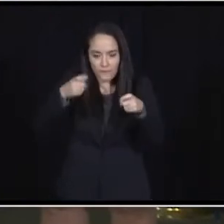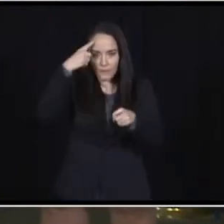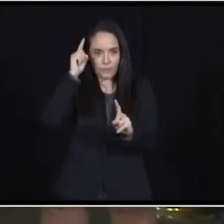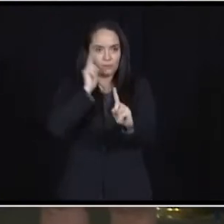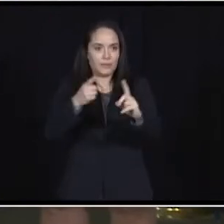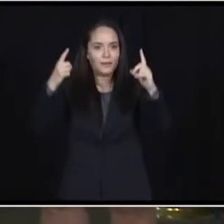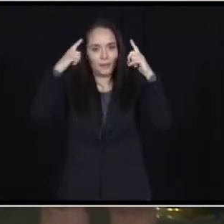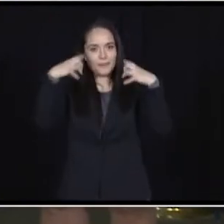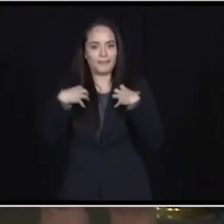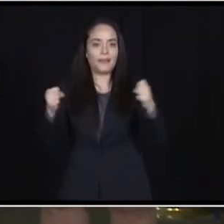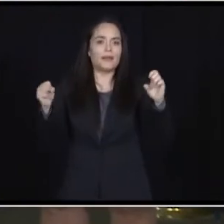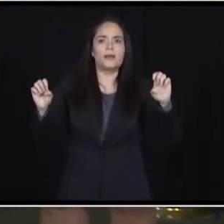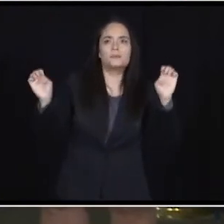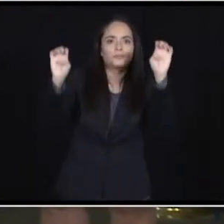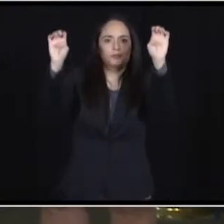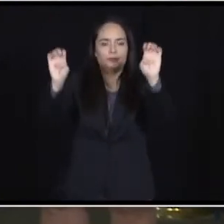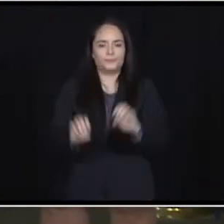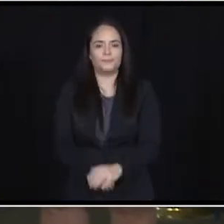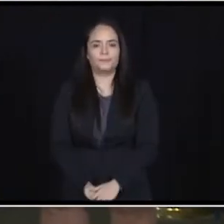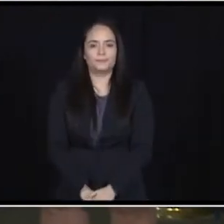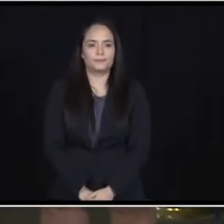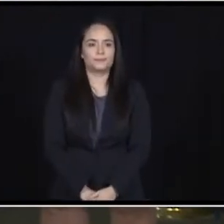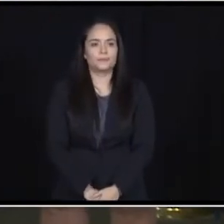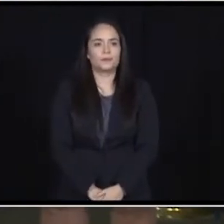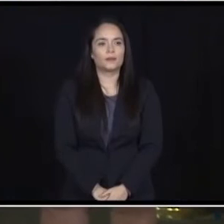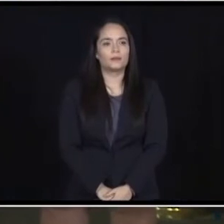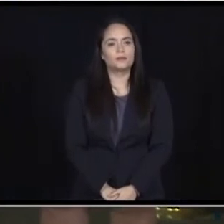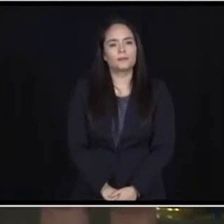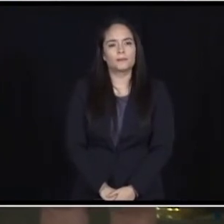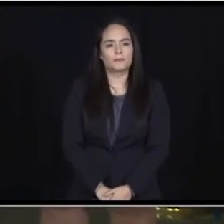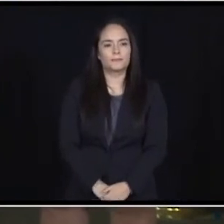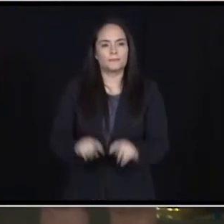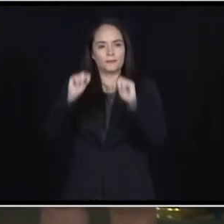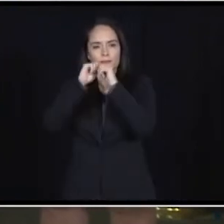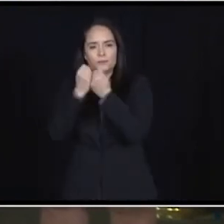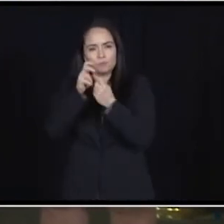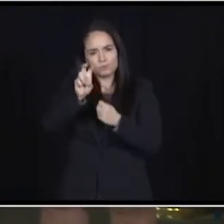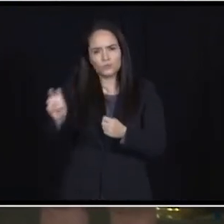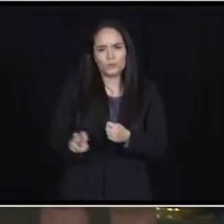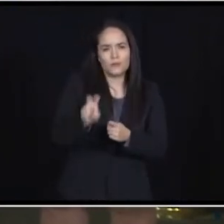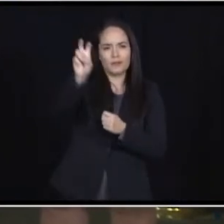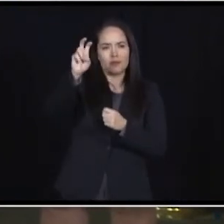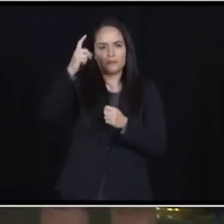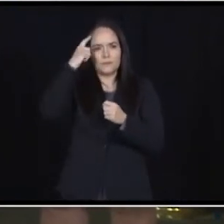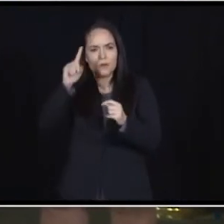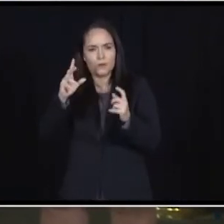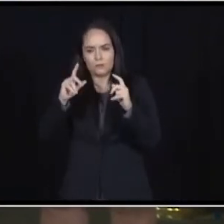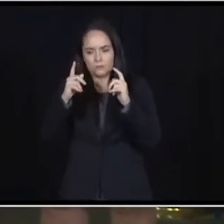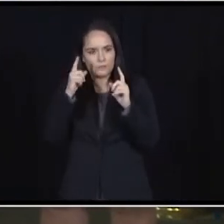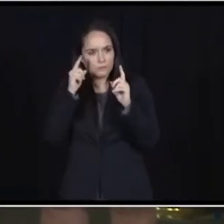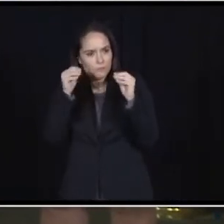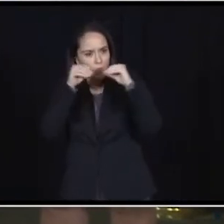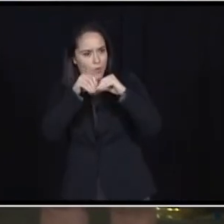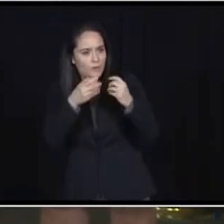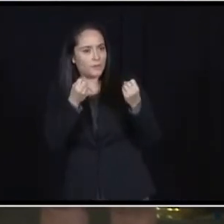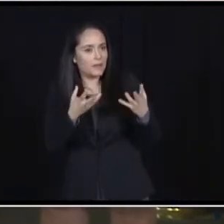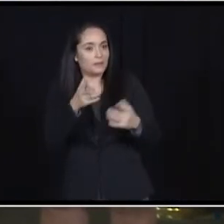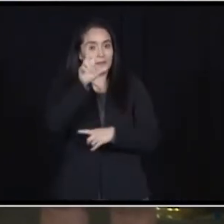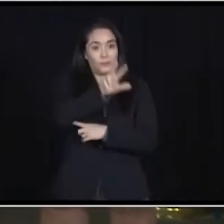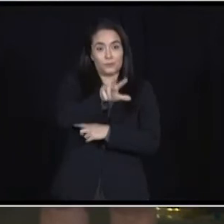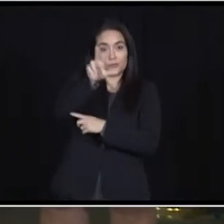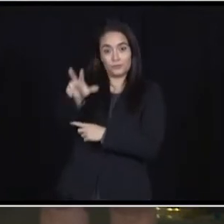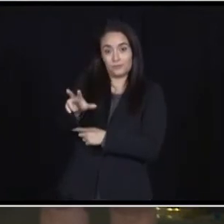mental illness. We're going to deploy more of these teams in 33 communities province-wide, including in northern